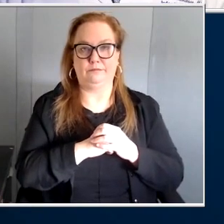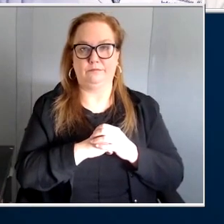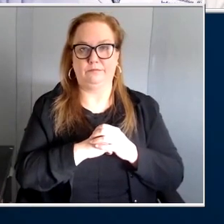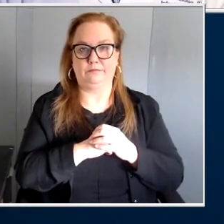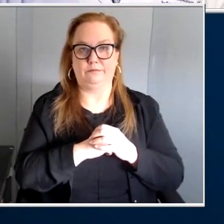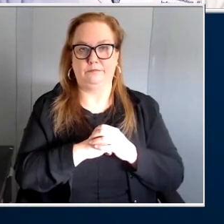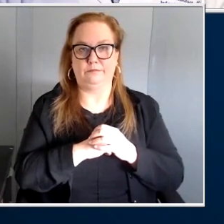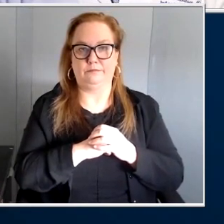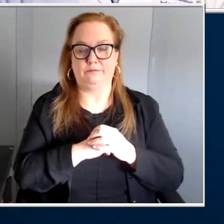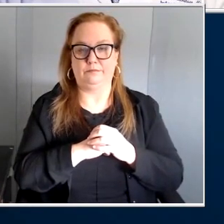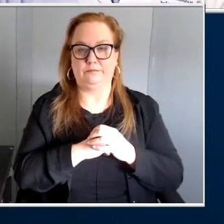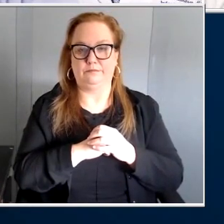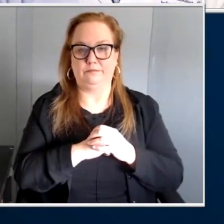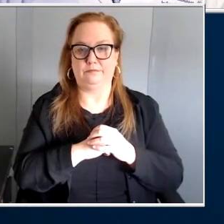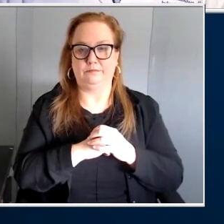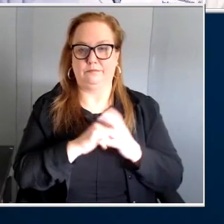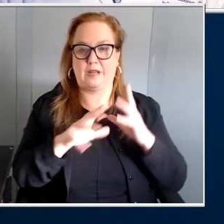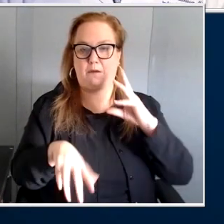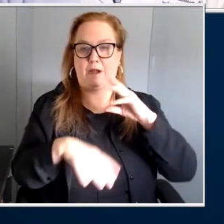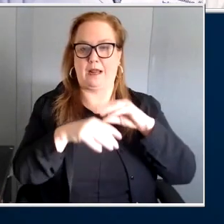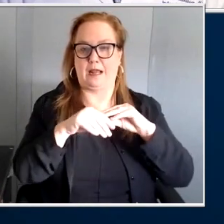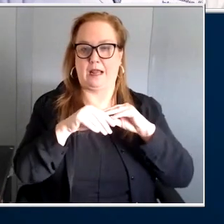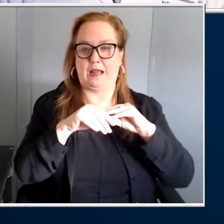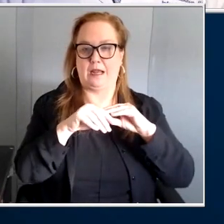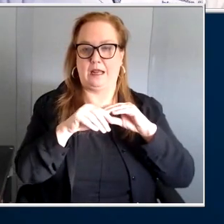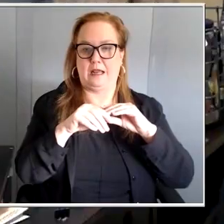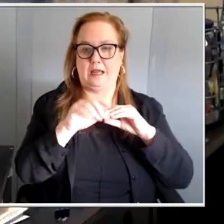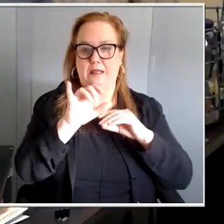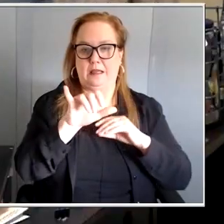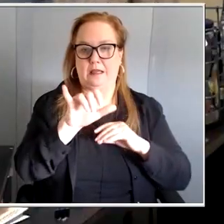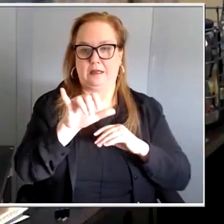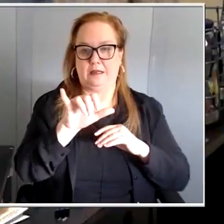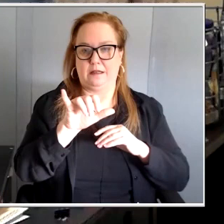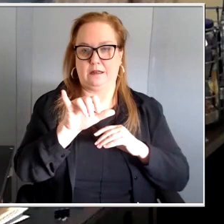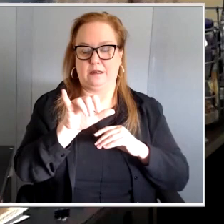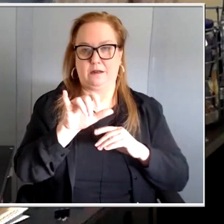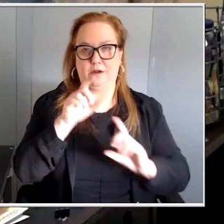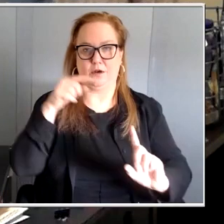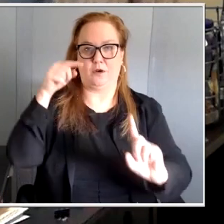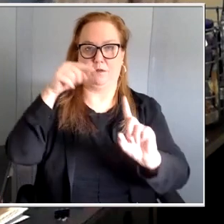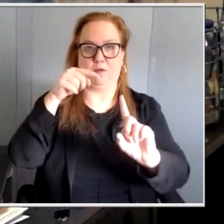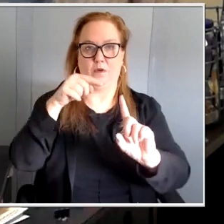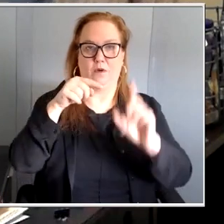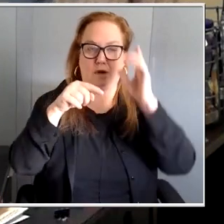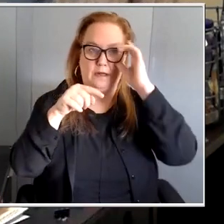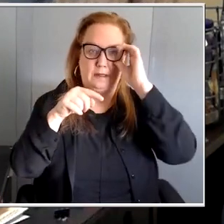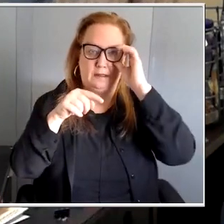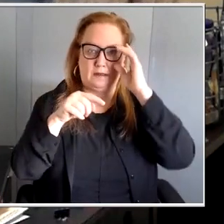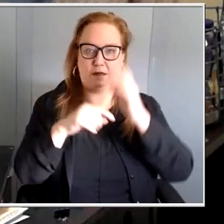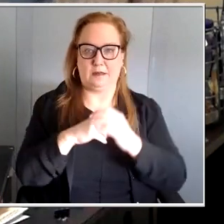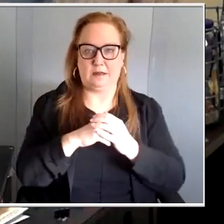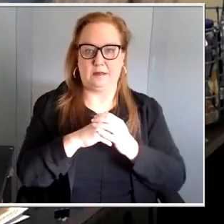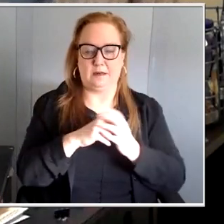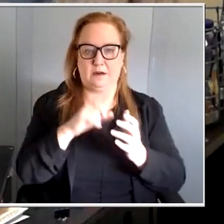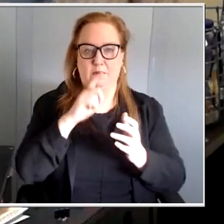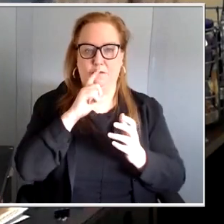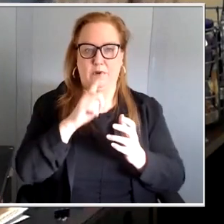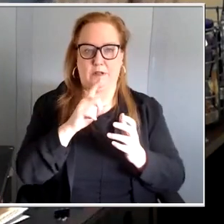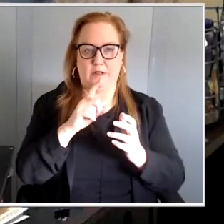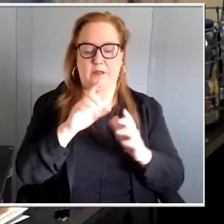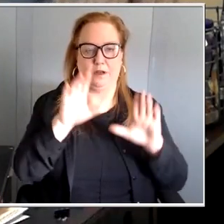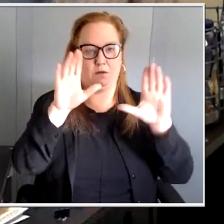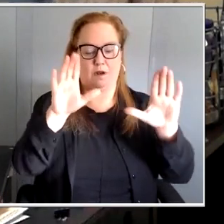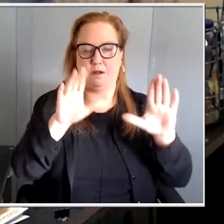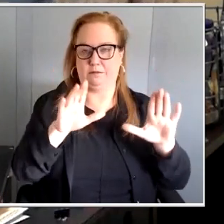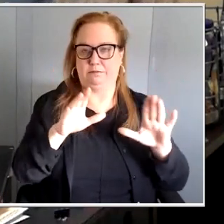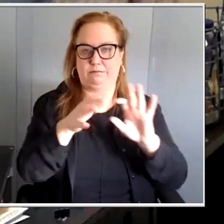please add to that. I want to echo in on that, Dr. Scrimsher. I think that's, your point is really well placed. I